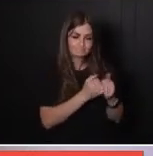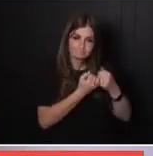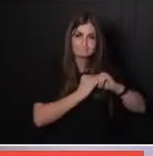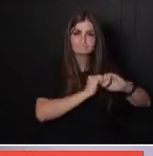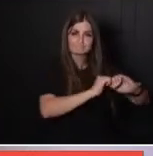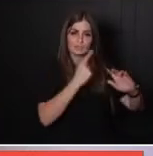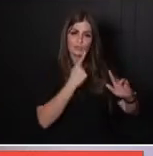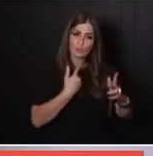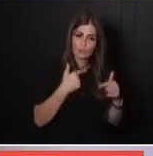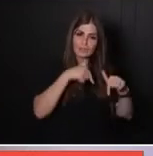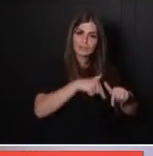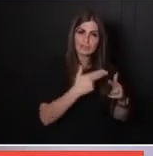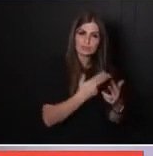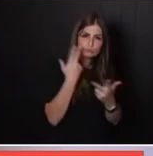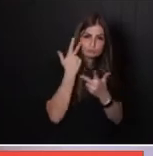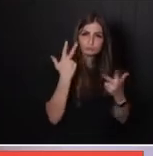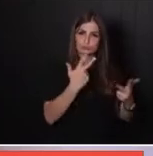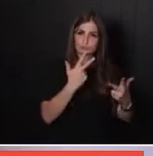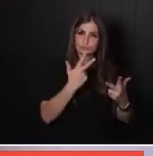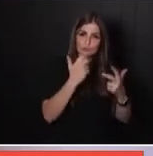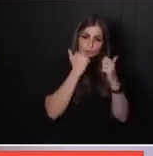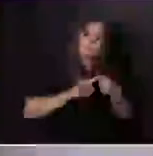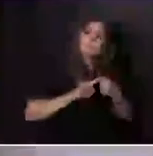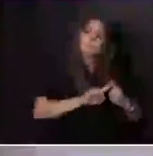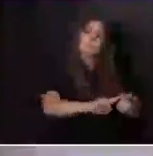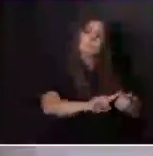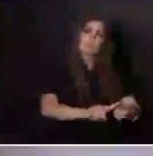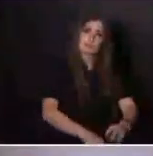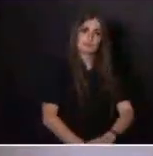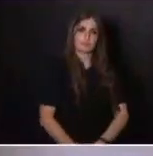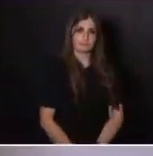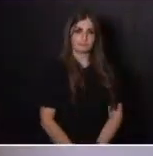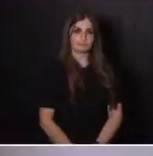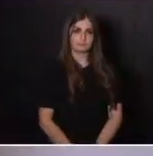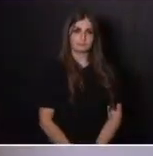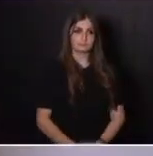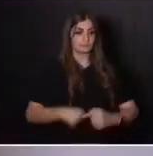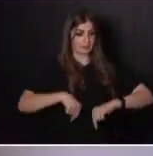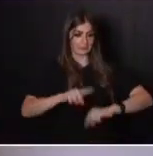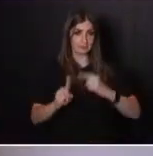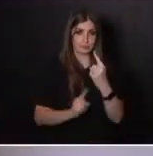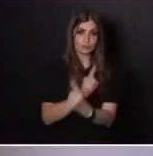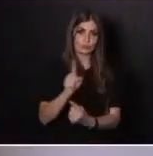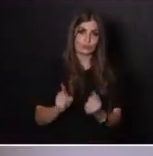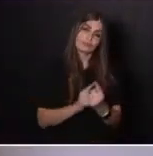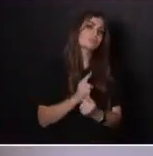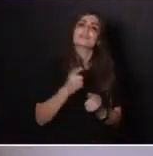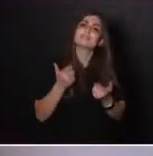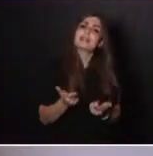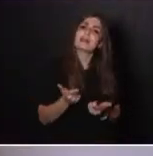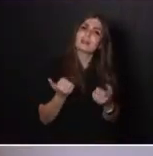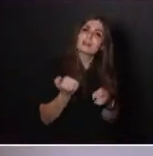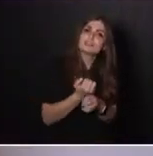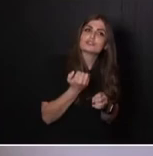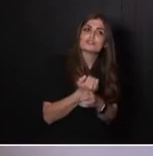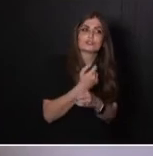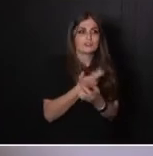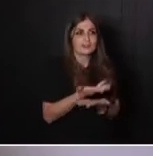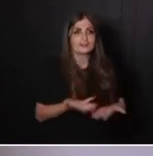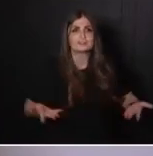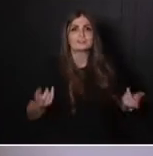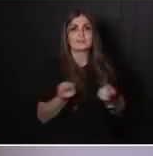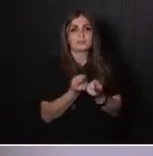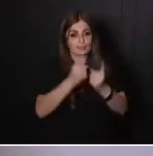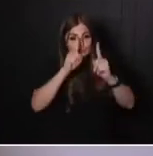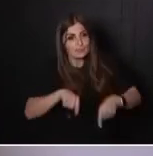that exists to provide justice for working people. At this conference, let's create a platform that can achieve